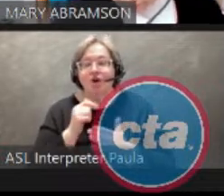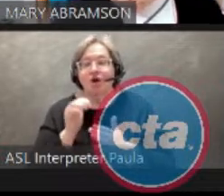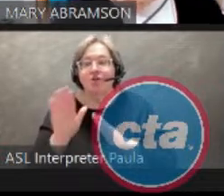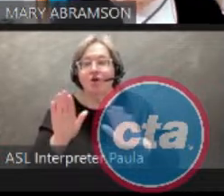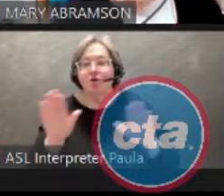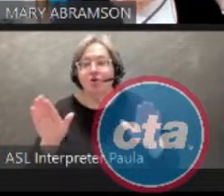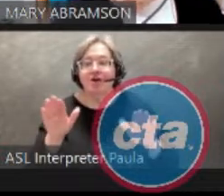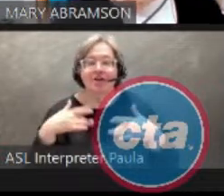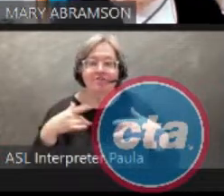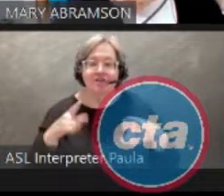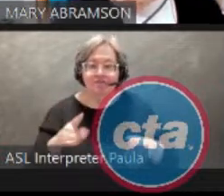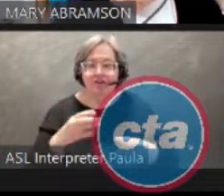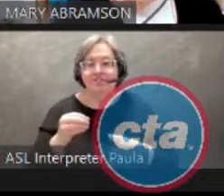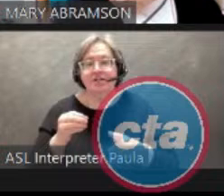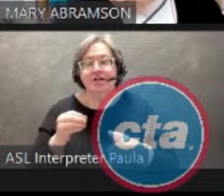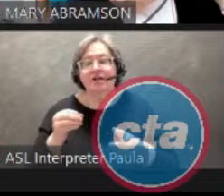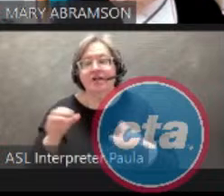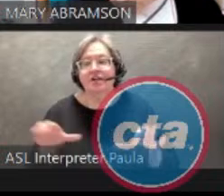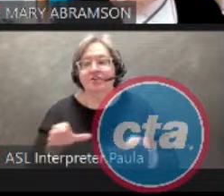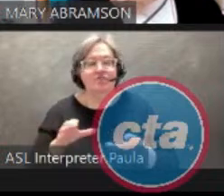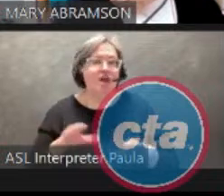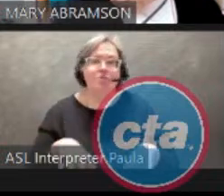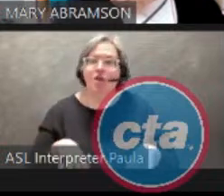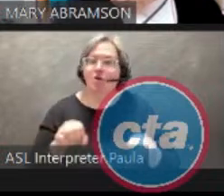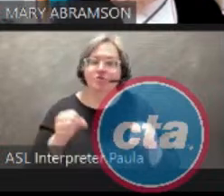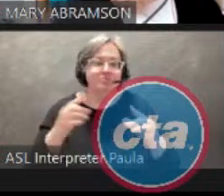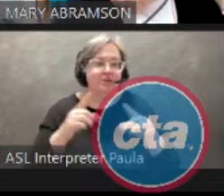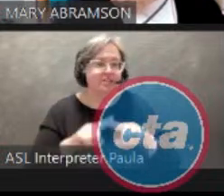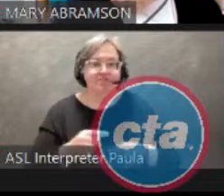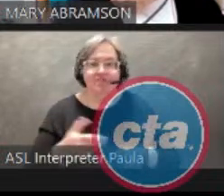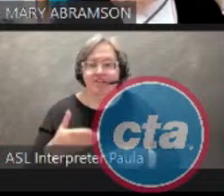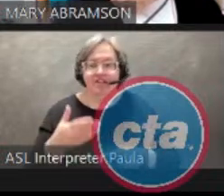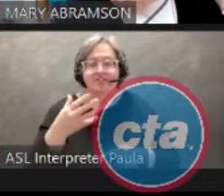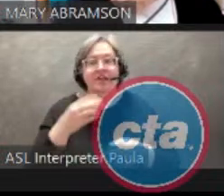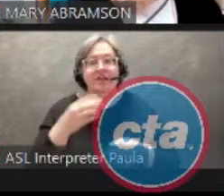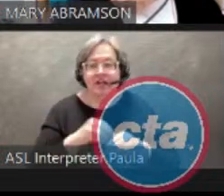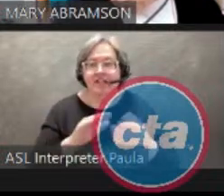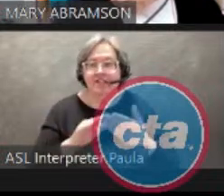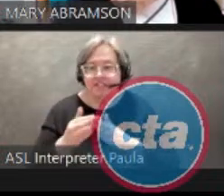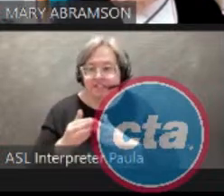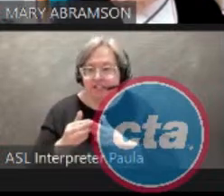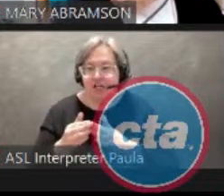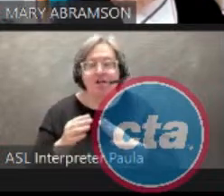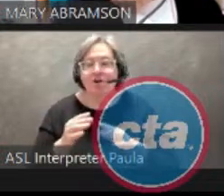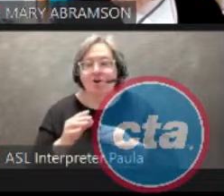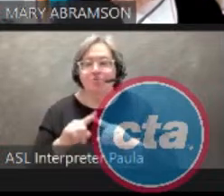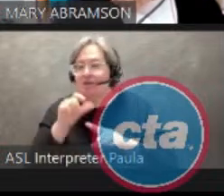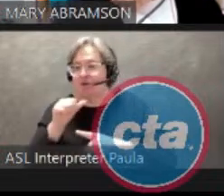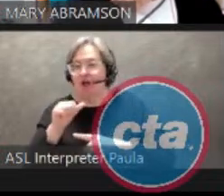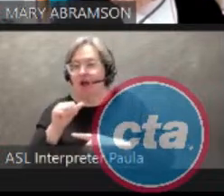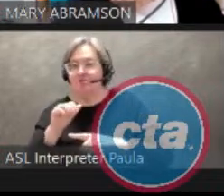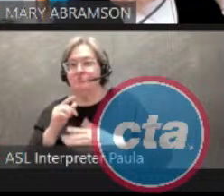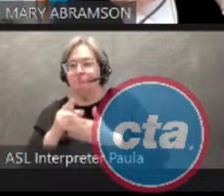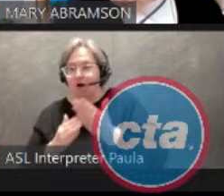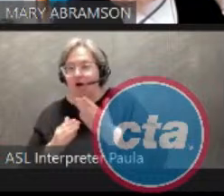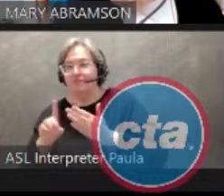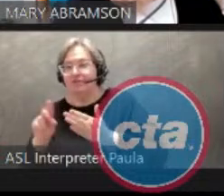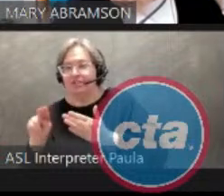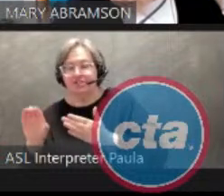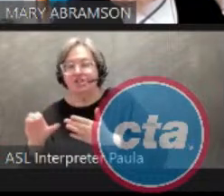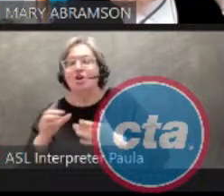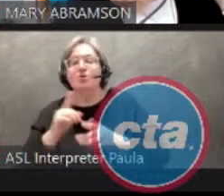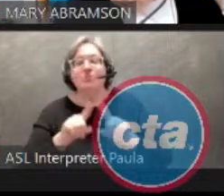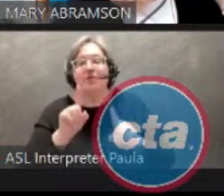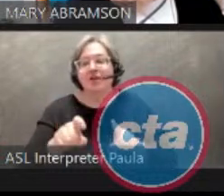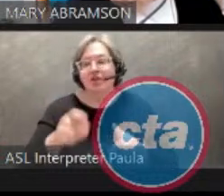activities, because they host a whole lot of things in the city and do things that are outside of us, but they need to know who to go to because they're not from here. So these are opportunities